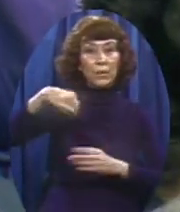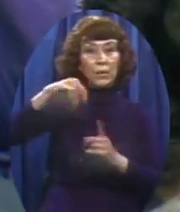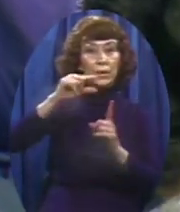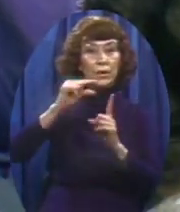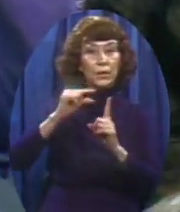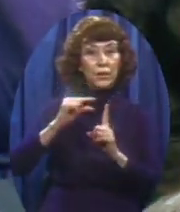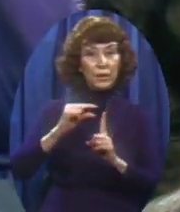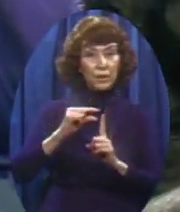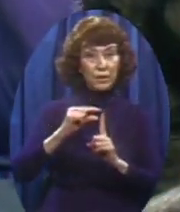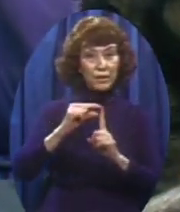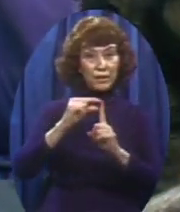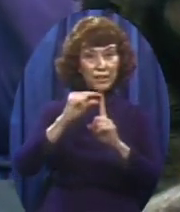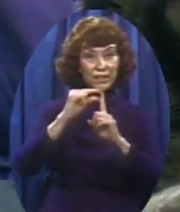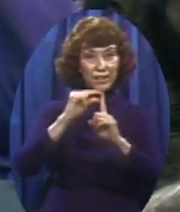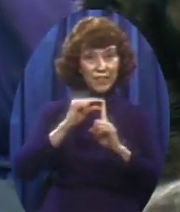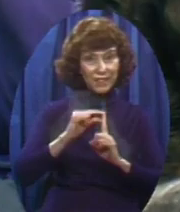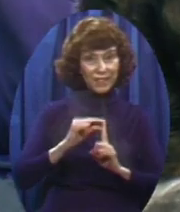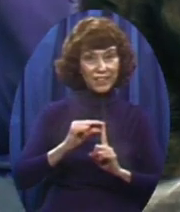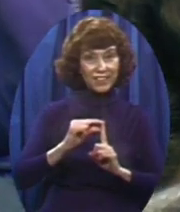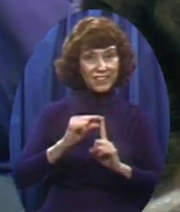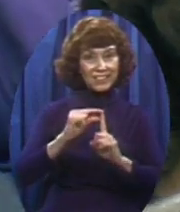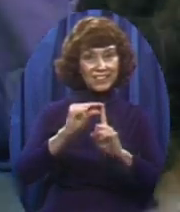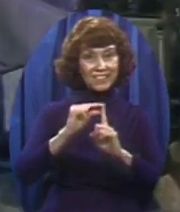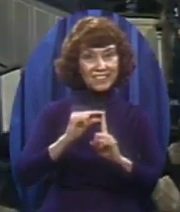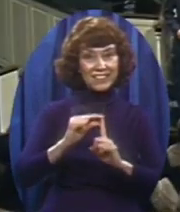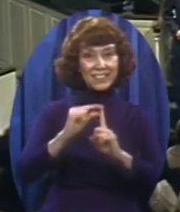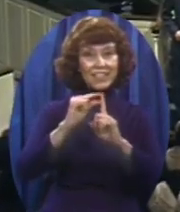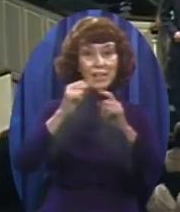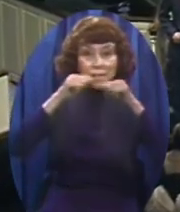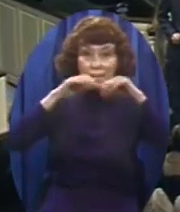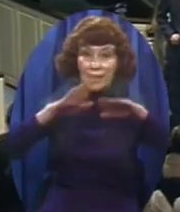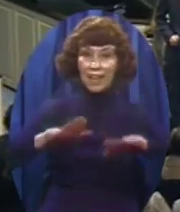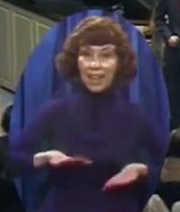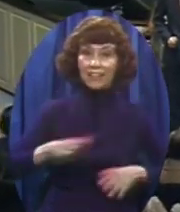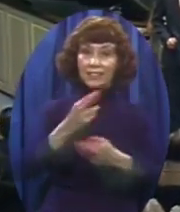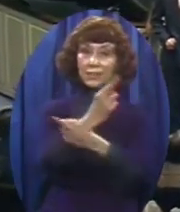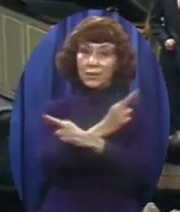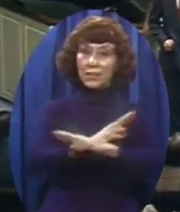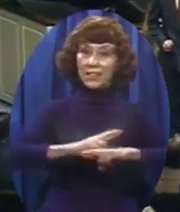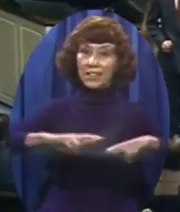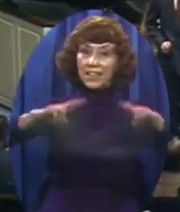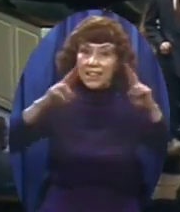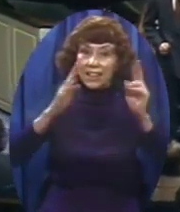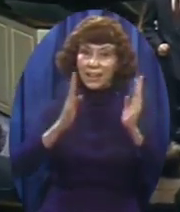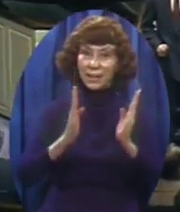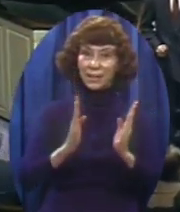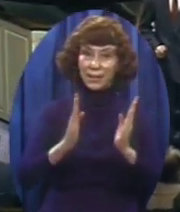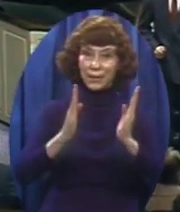Blessed Redeemer,